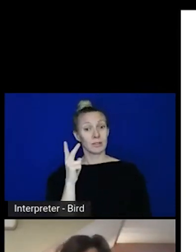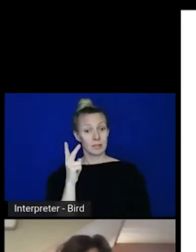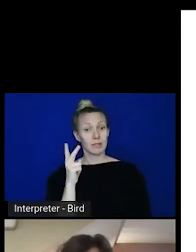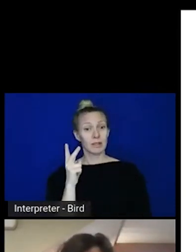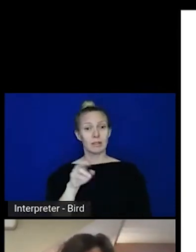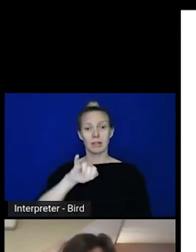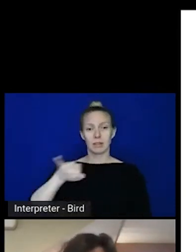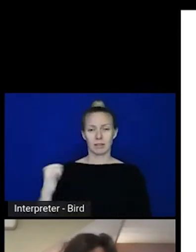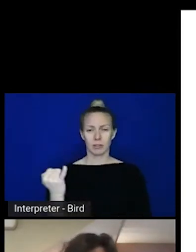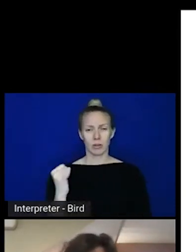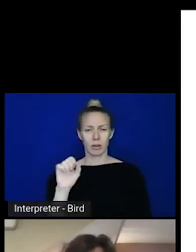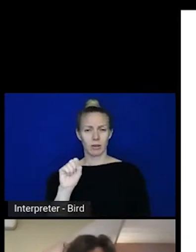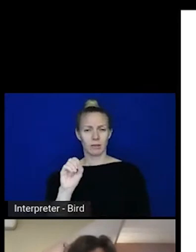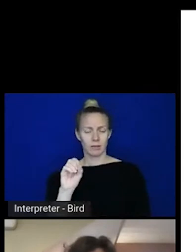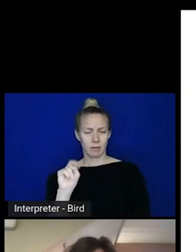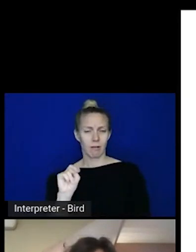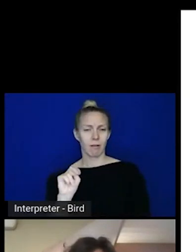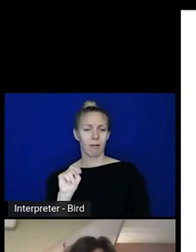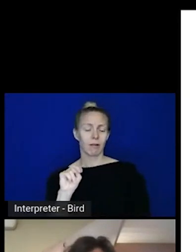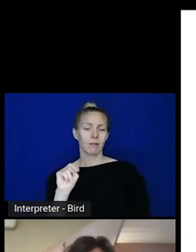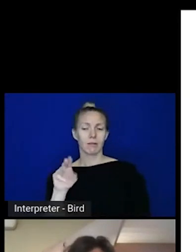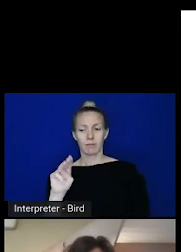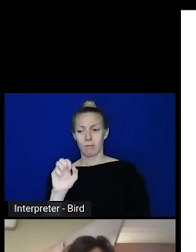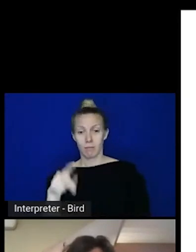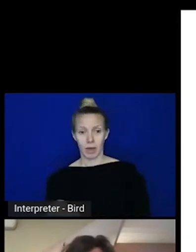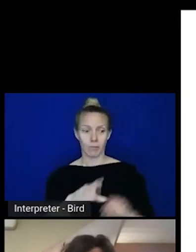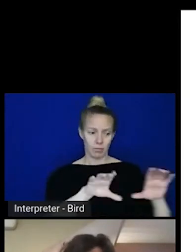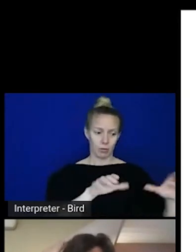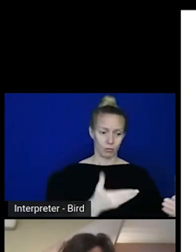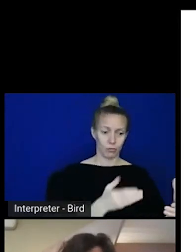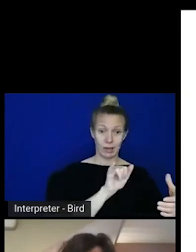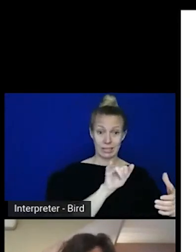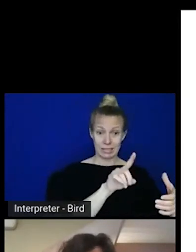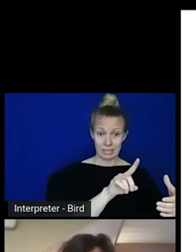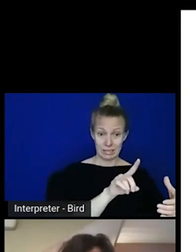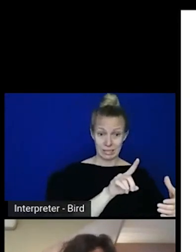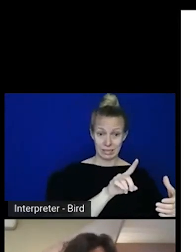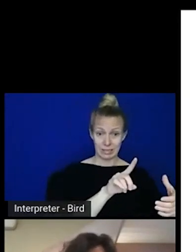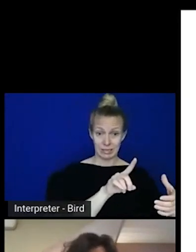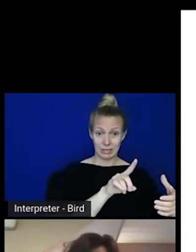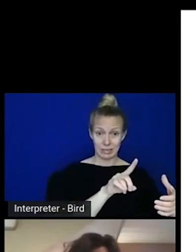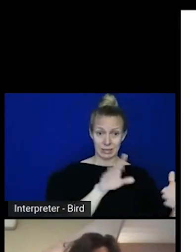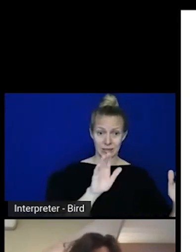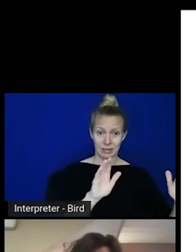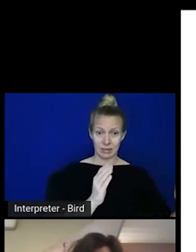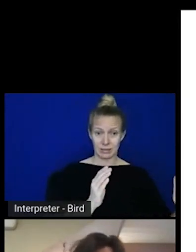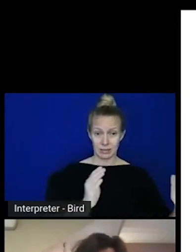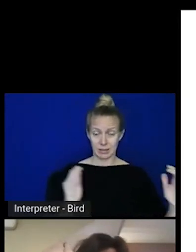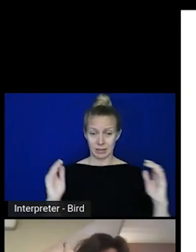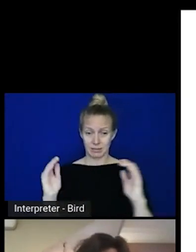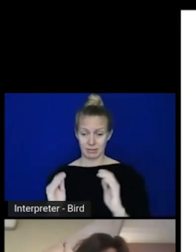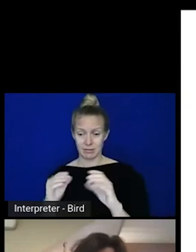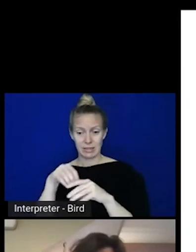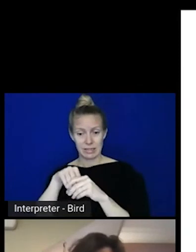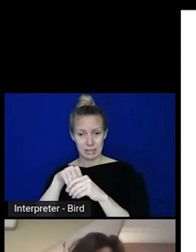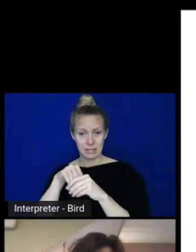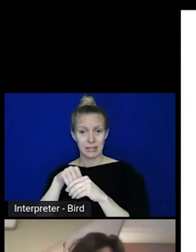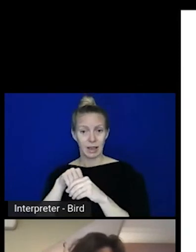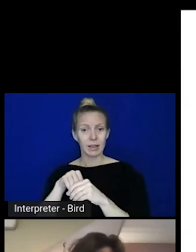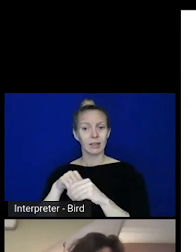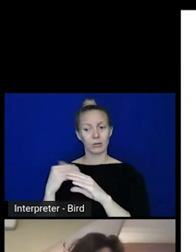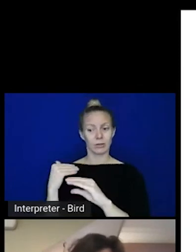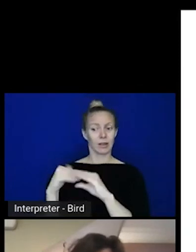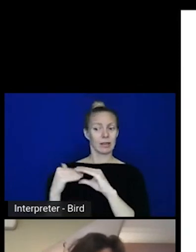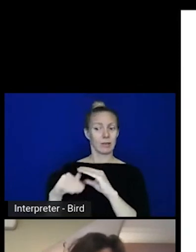of group ID, and then inside of that is a map of or is a key value of the email address